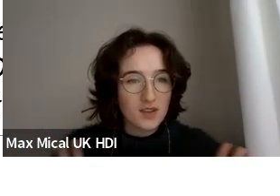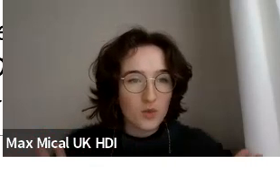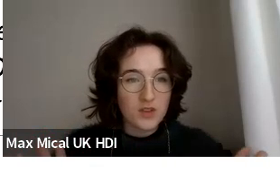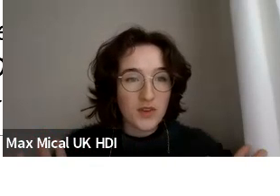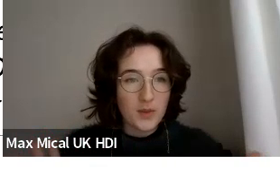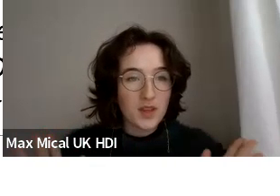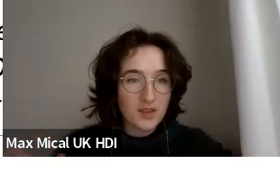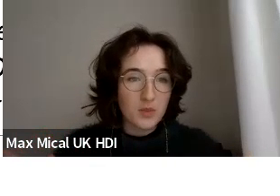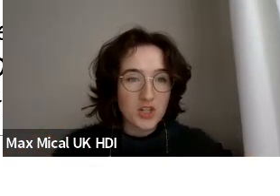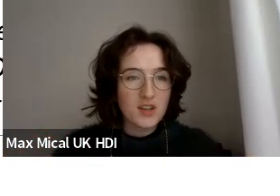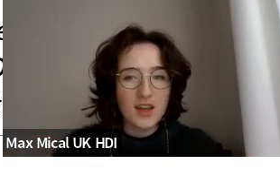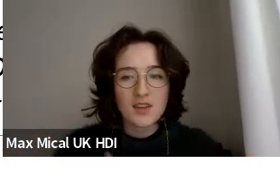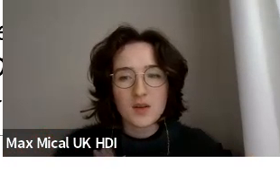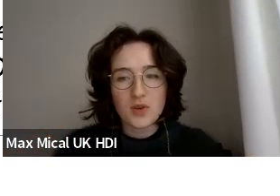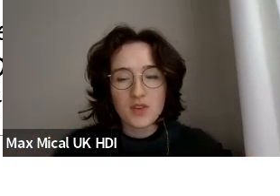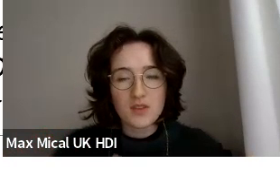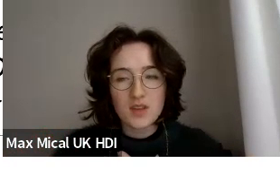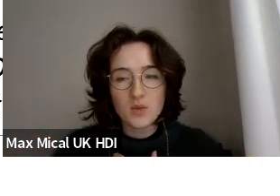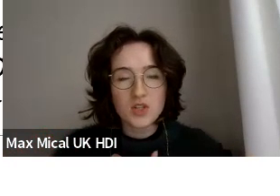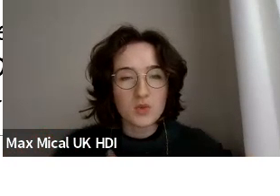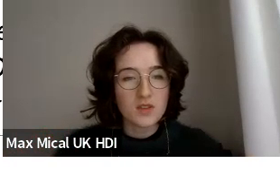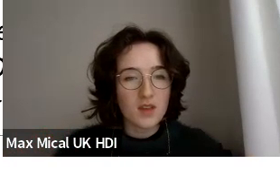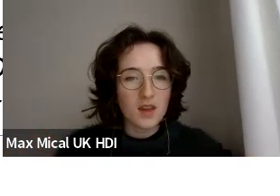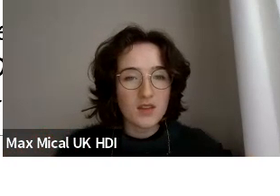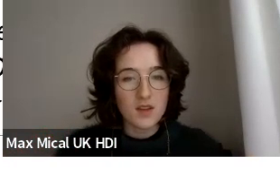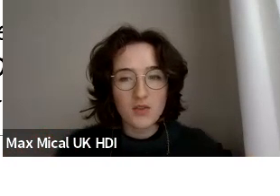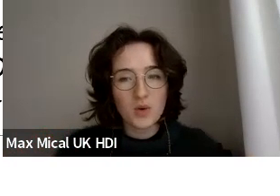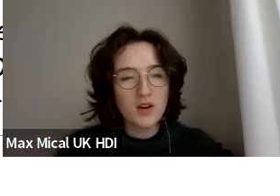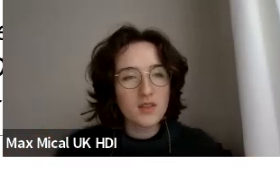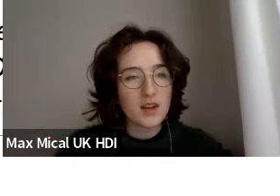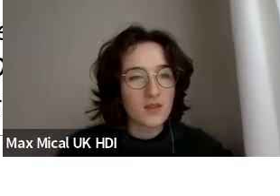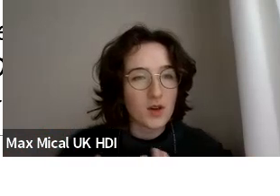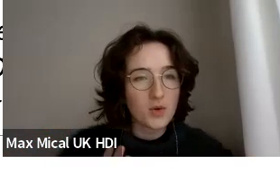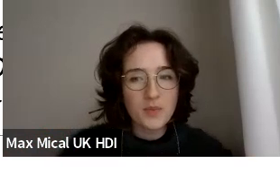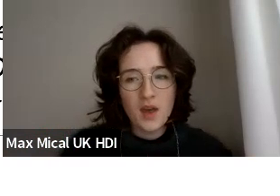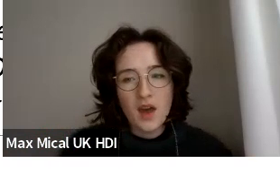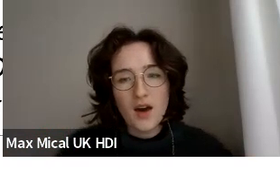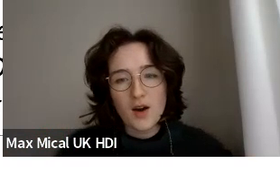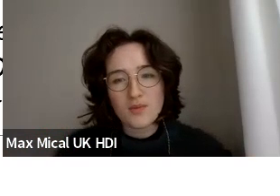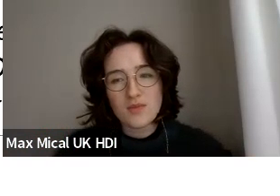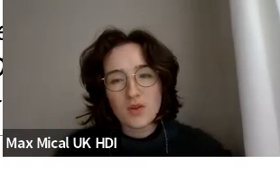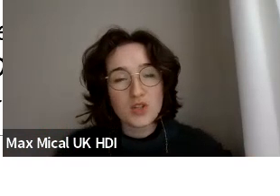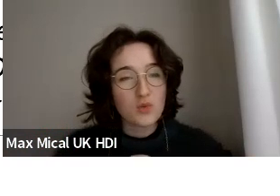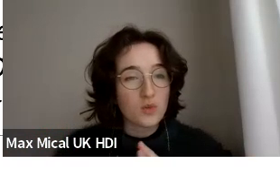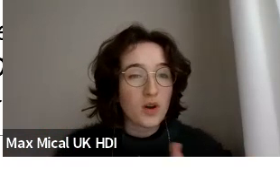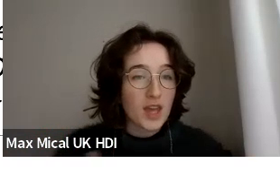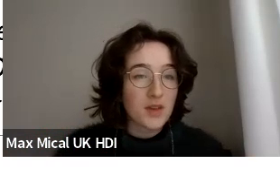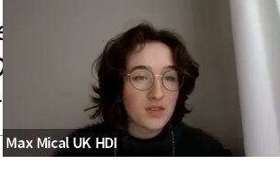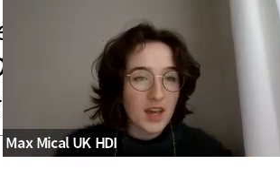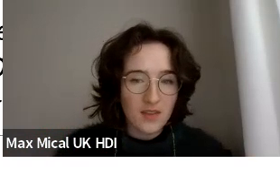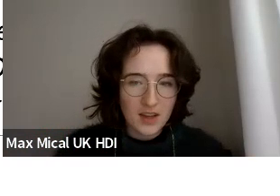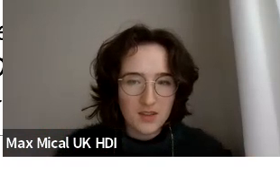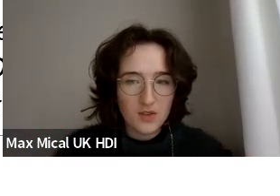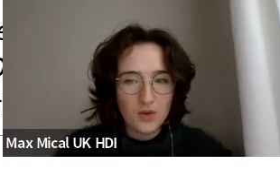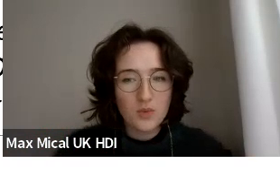entire system was developed in Smartsheet, like I said previously, which was a software that is available, which is what